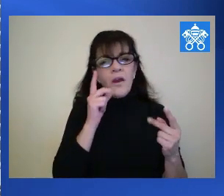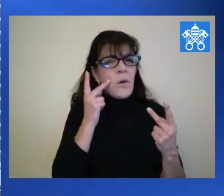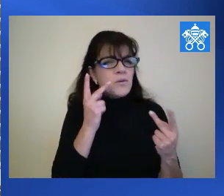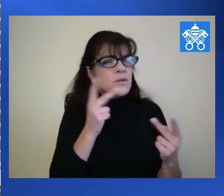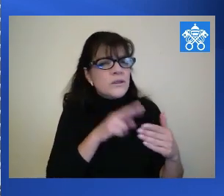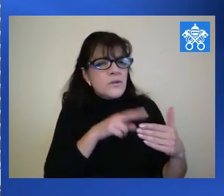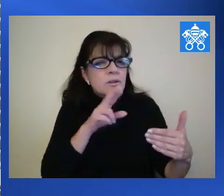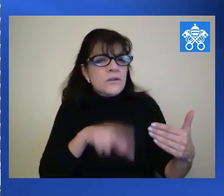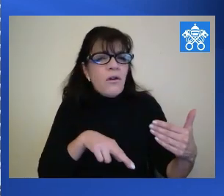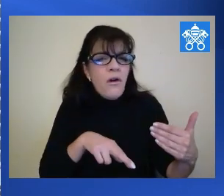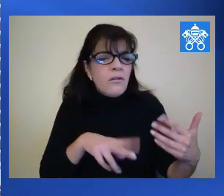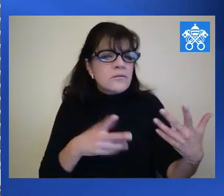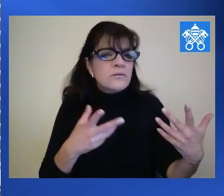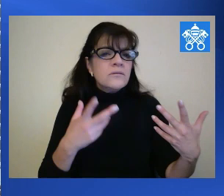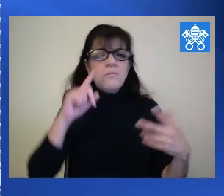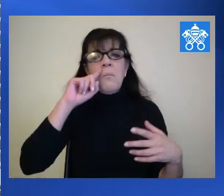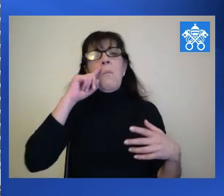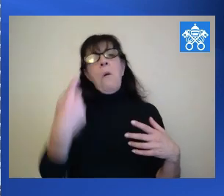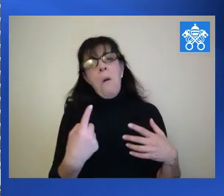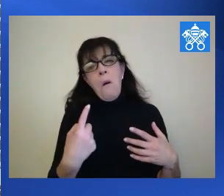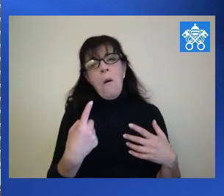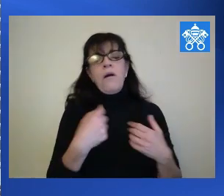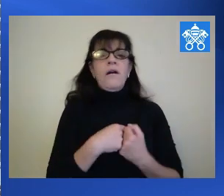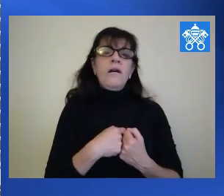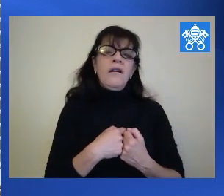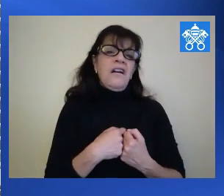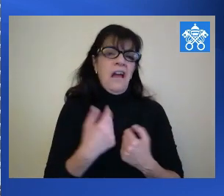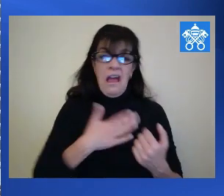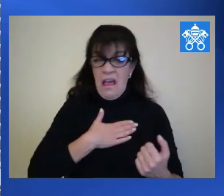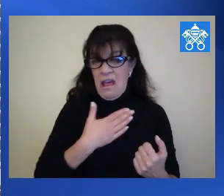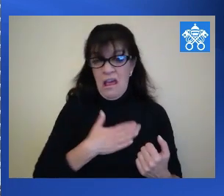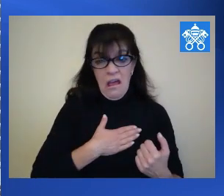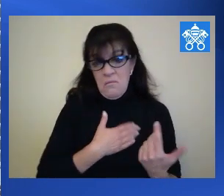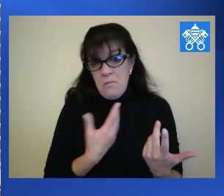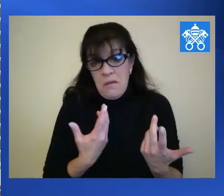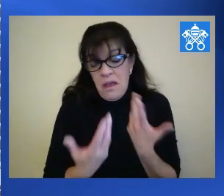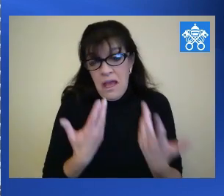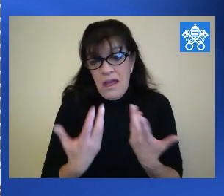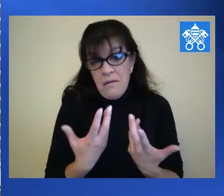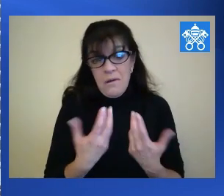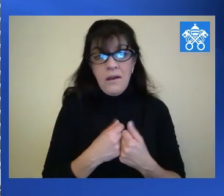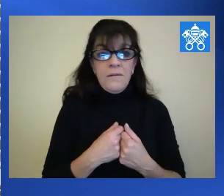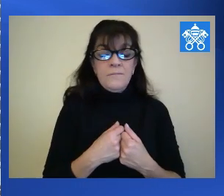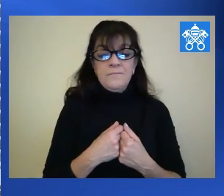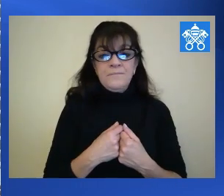I don't see the results, or it's boring, or it doesn't make me happy. I don't know.